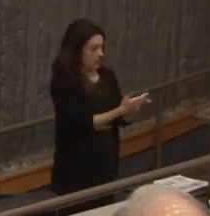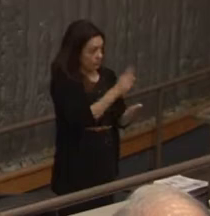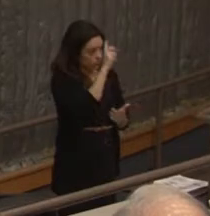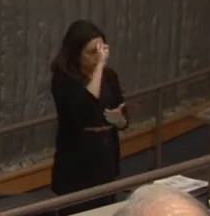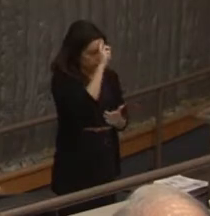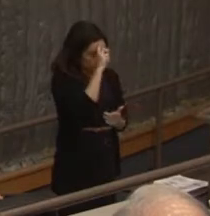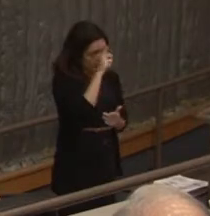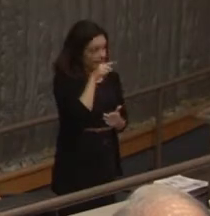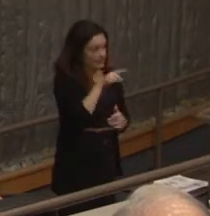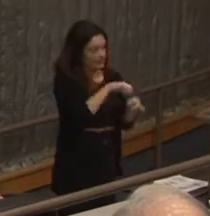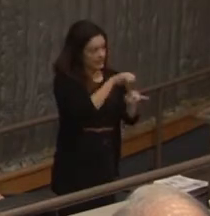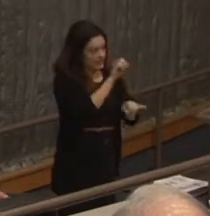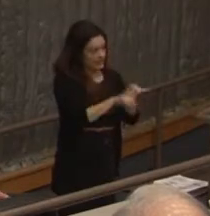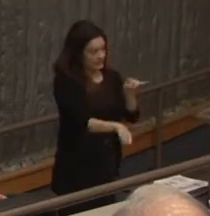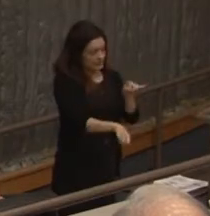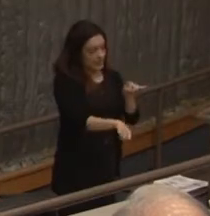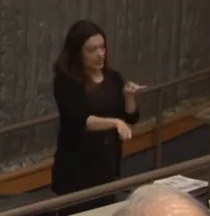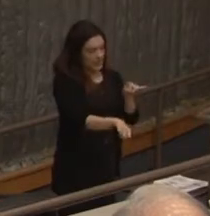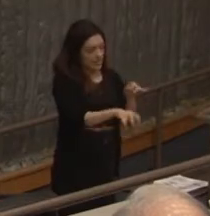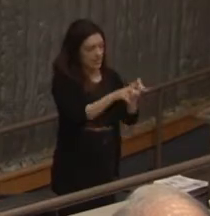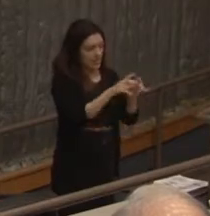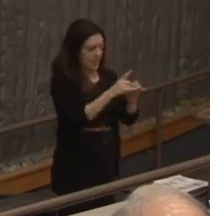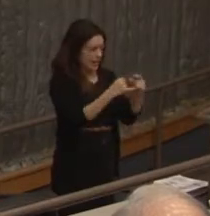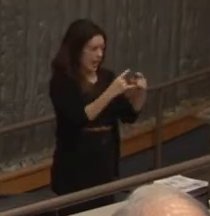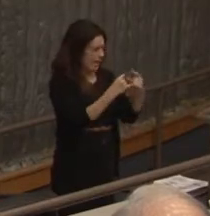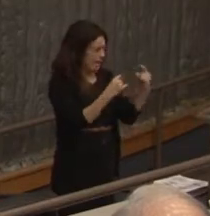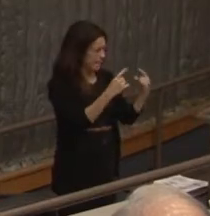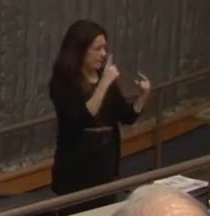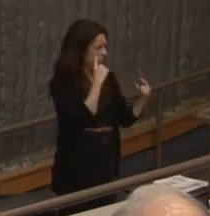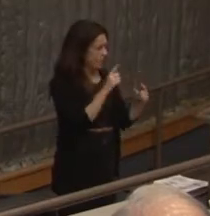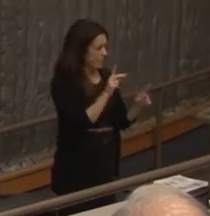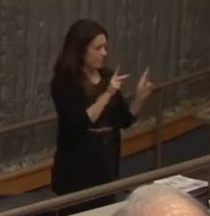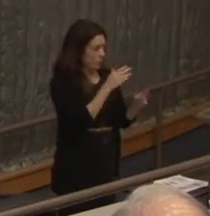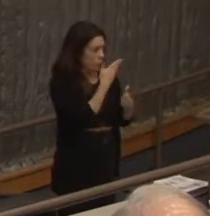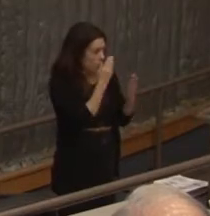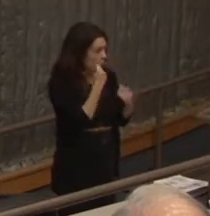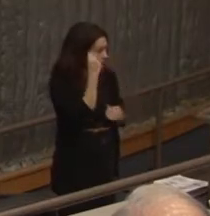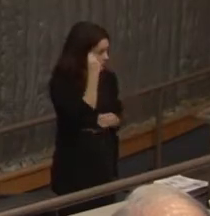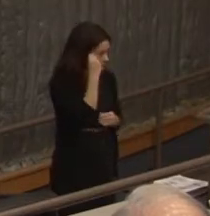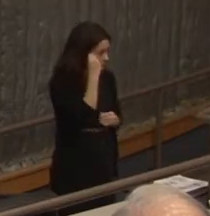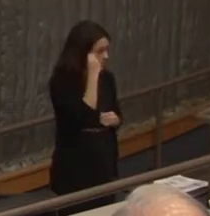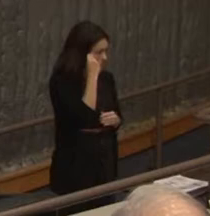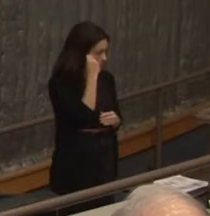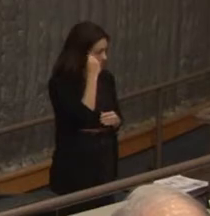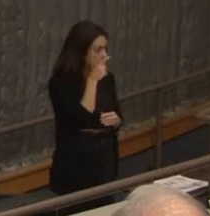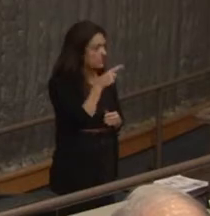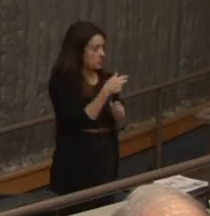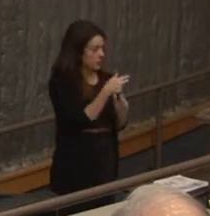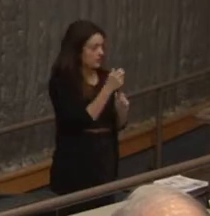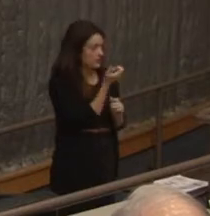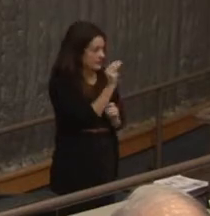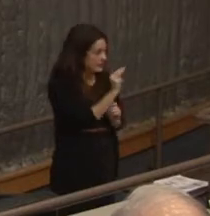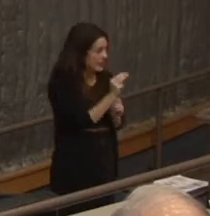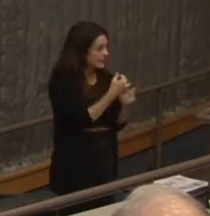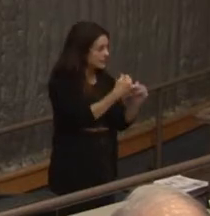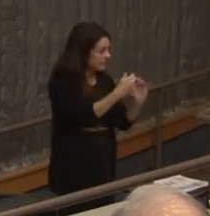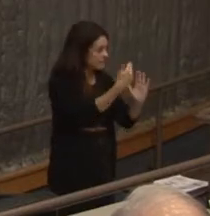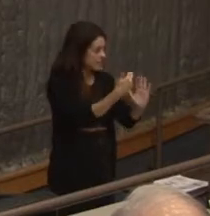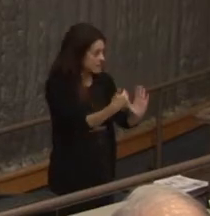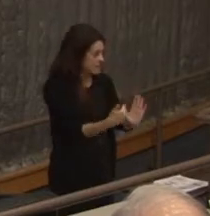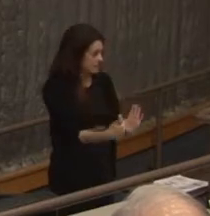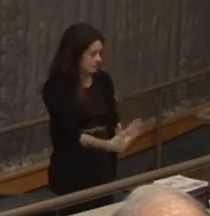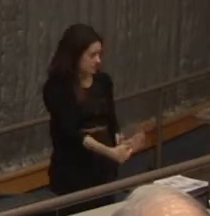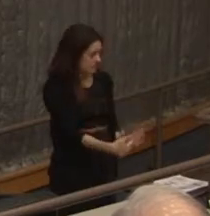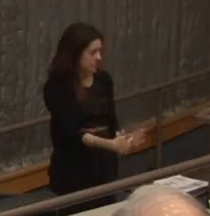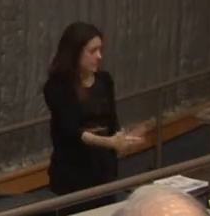in a displaced persons camp for 2 or 3 years, where Sam continued to paint. He turned